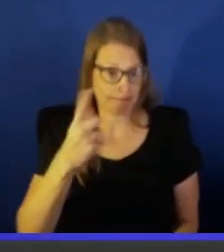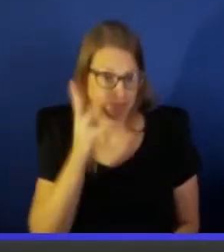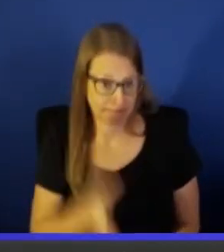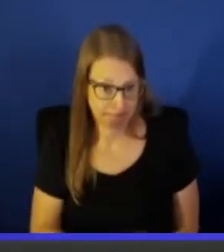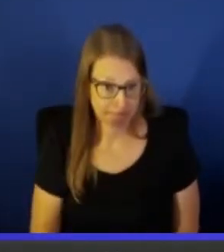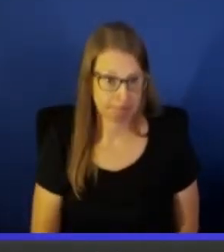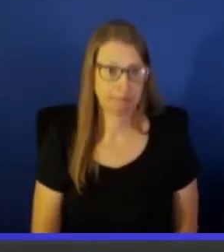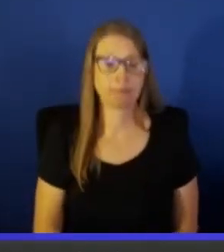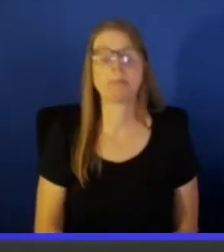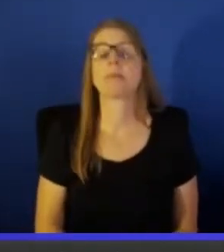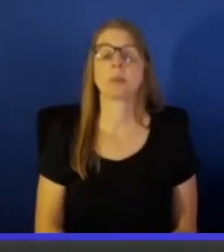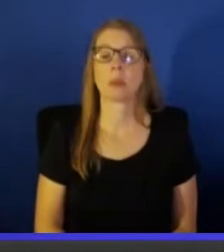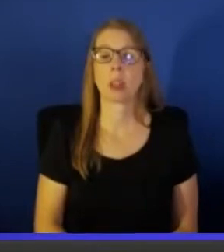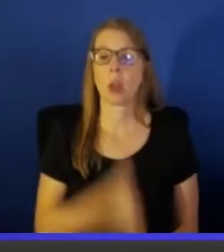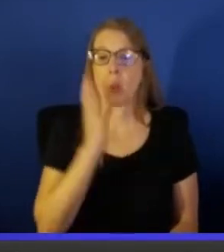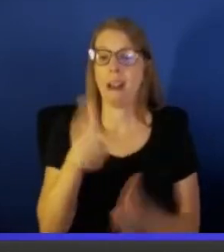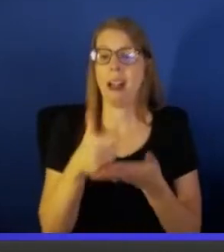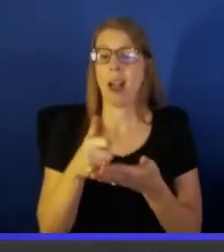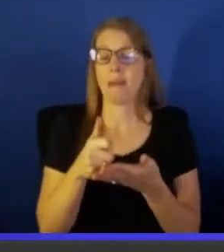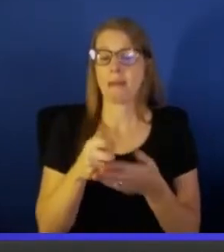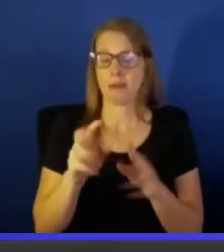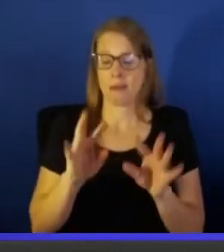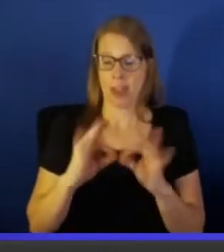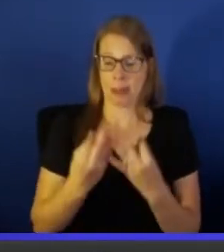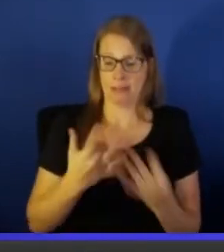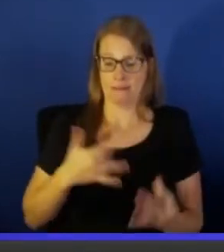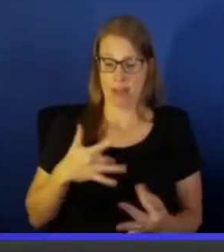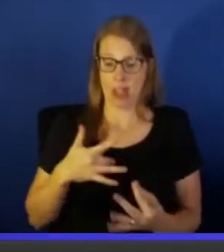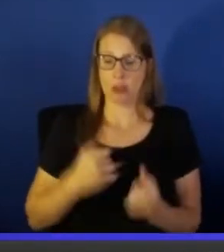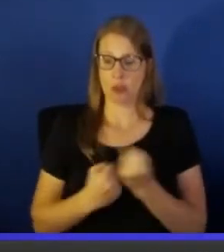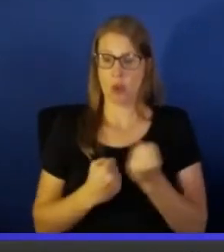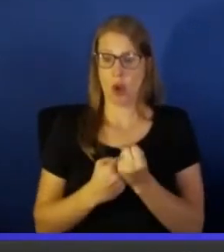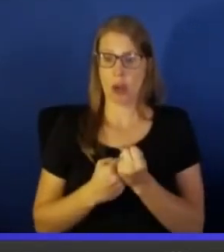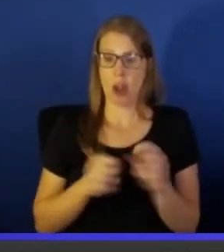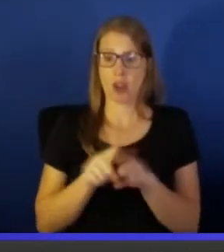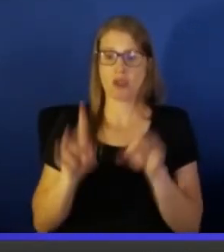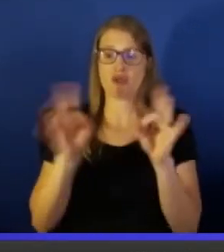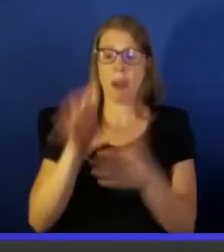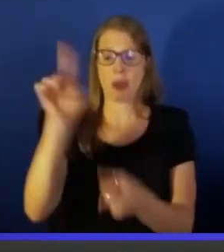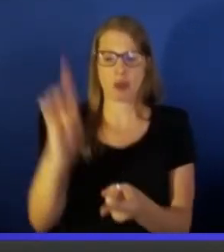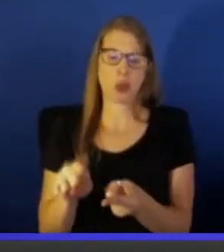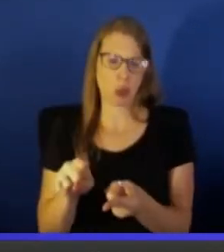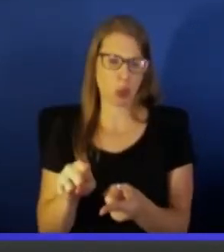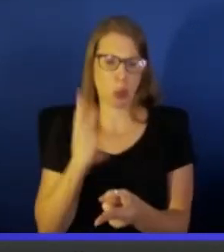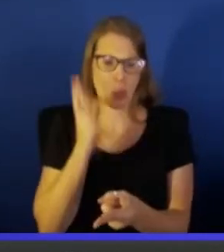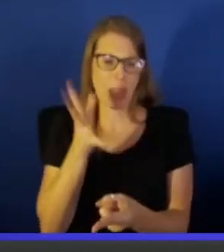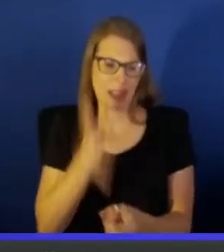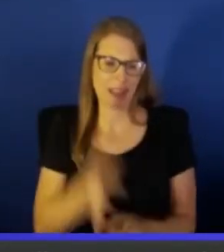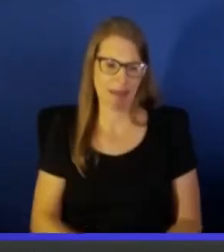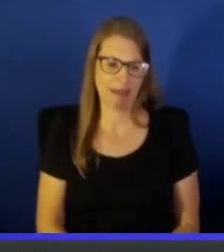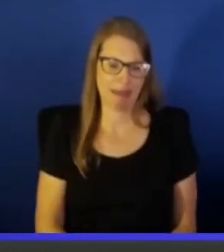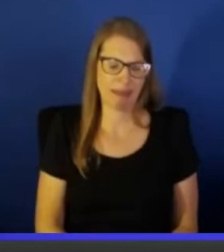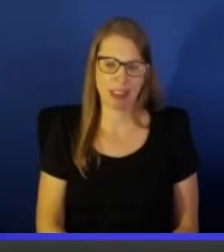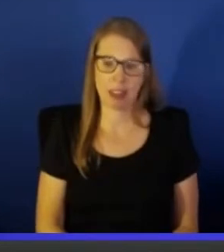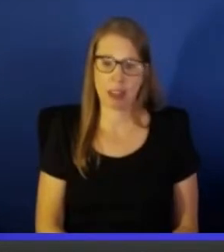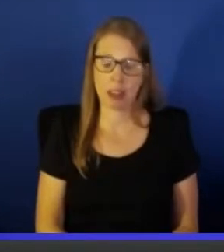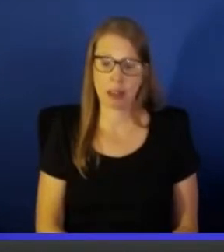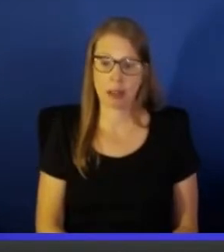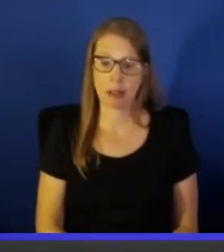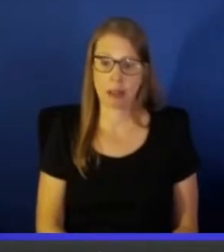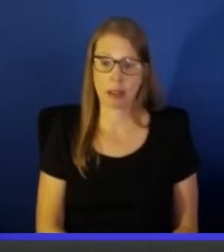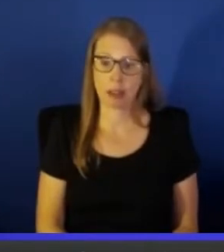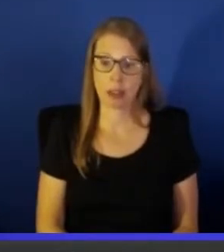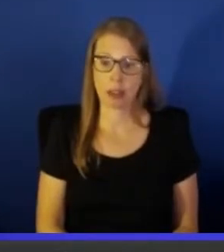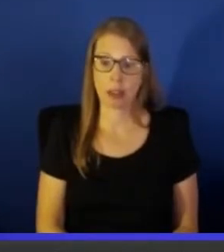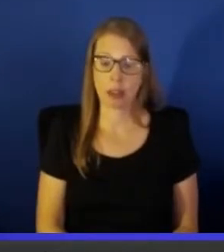will help families feel supported and reduce the amount of trauma. We know that the buildup of trauma over